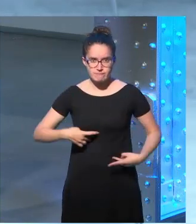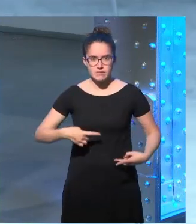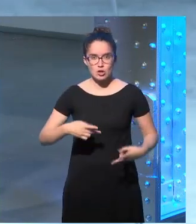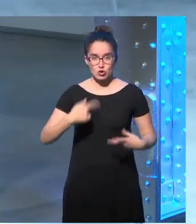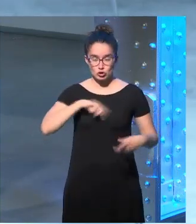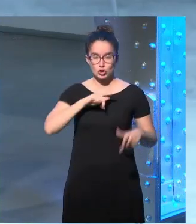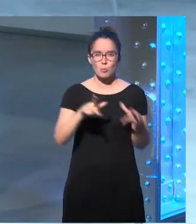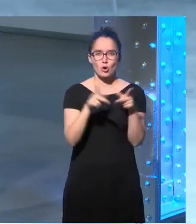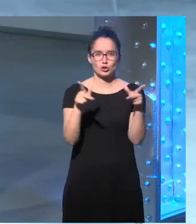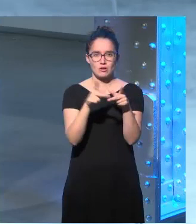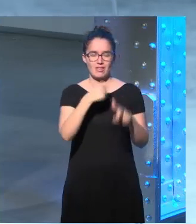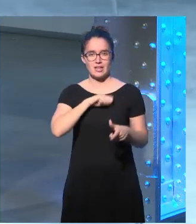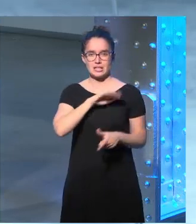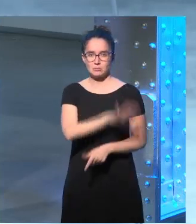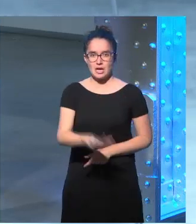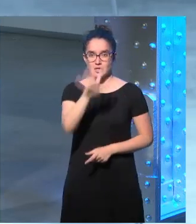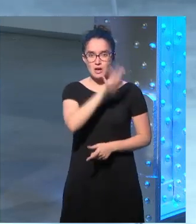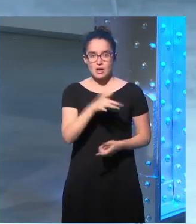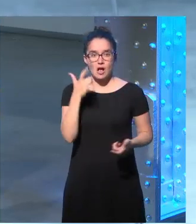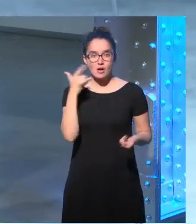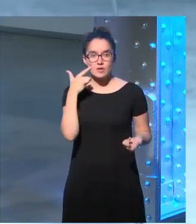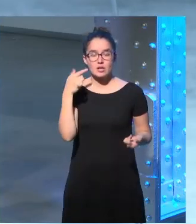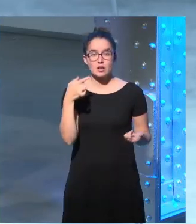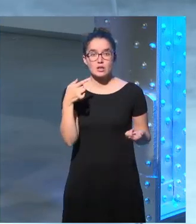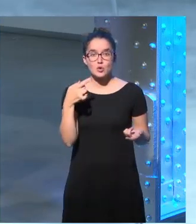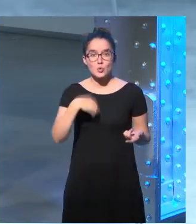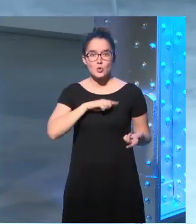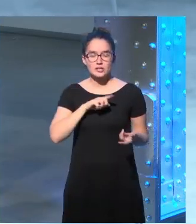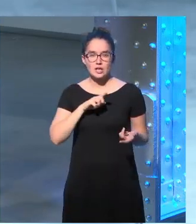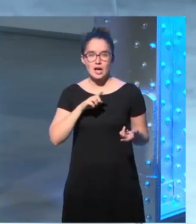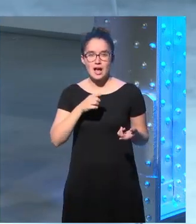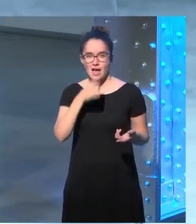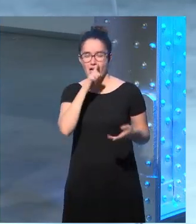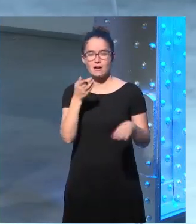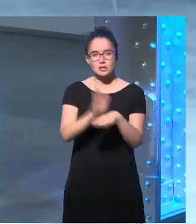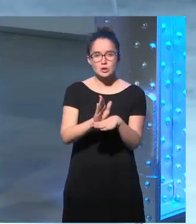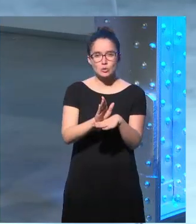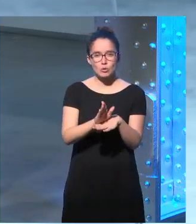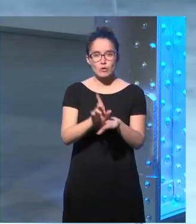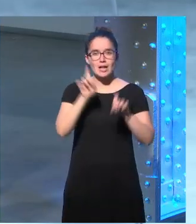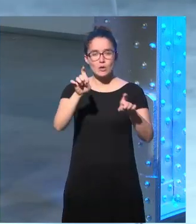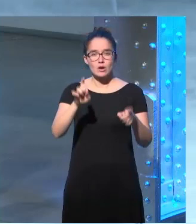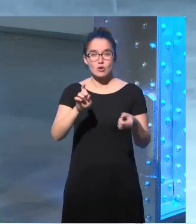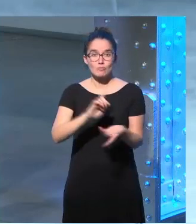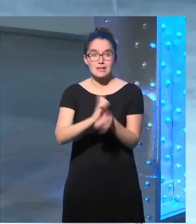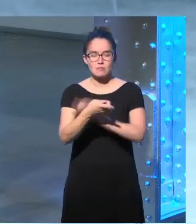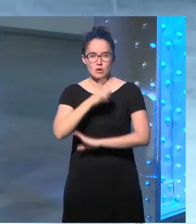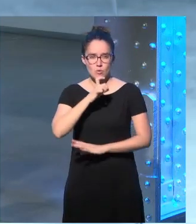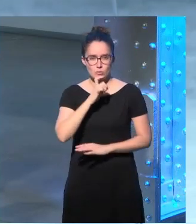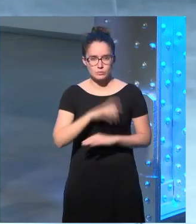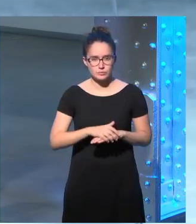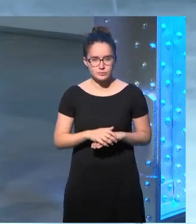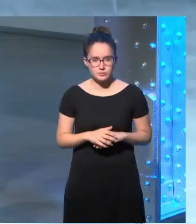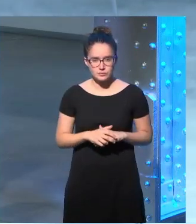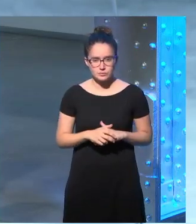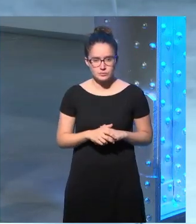look at ourselves and as a society here in Spain, how and wonder how we are going to change this